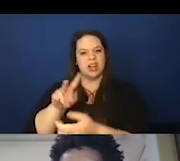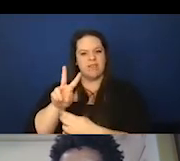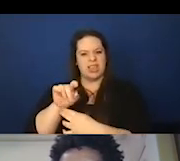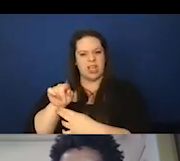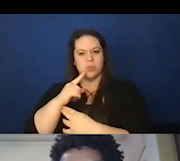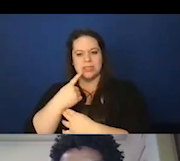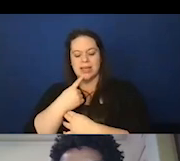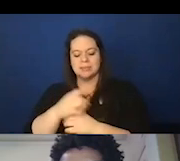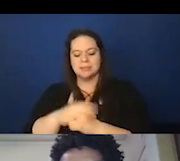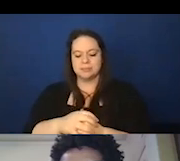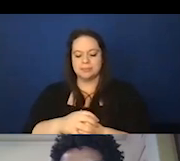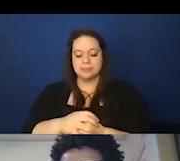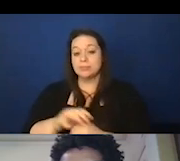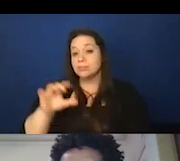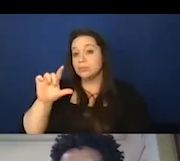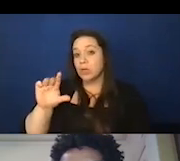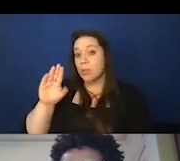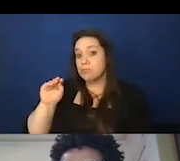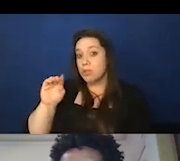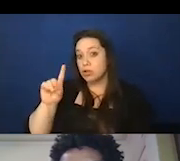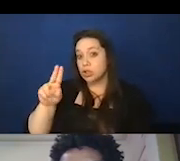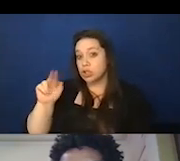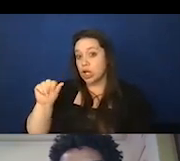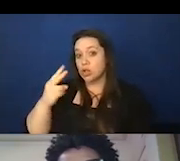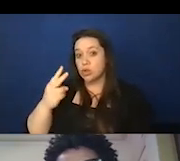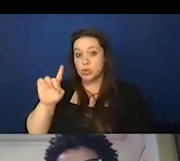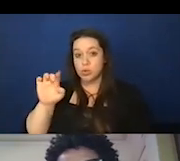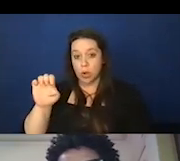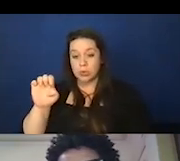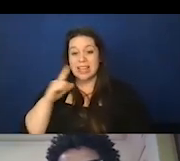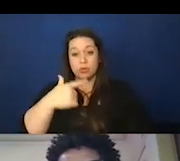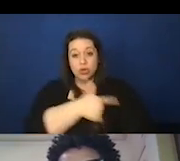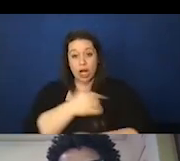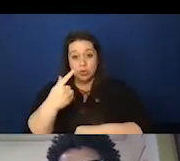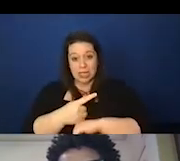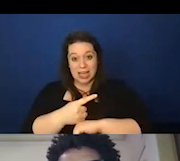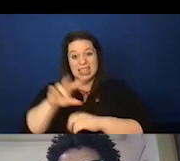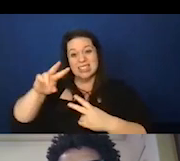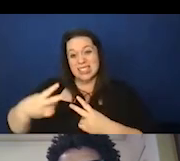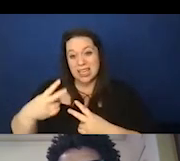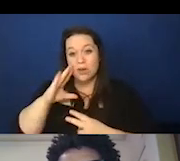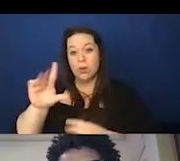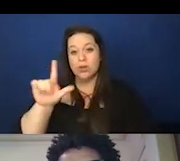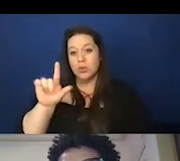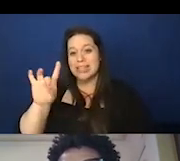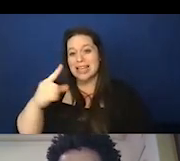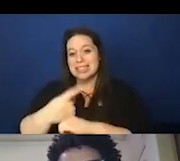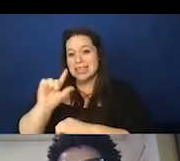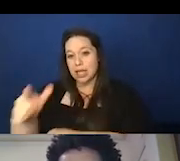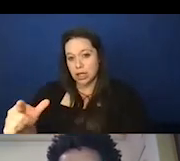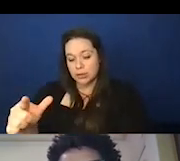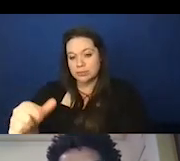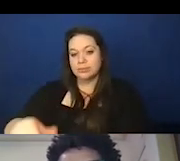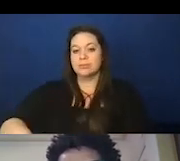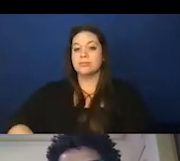you get the Moderna 2-dose series, you get your shot today and you get your second shot 28 days later.